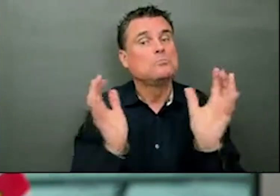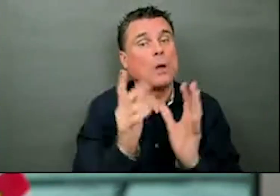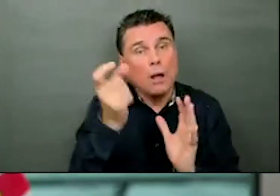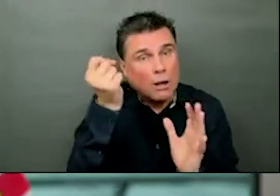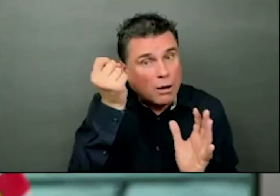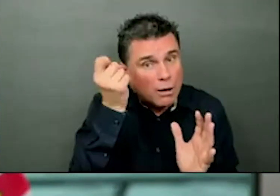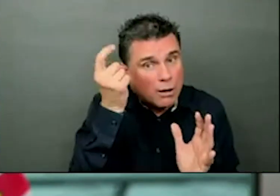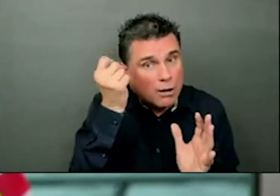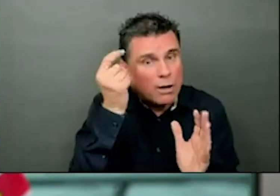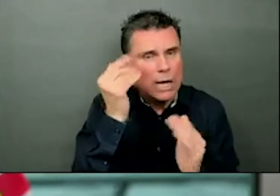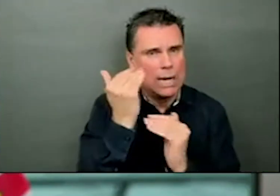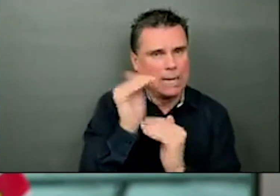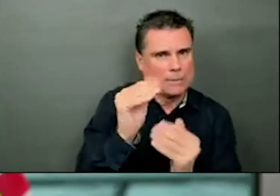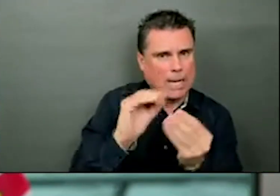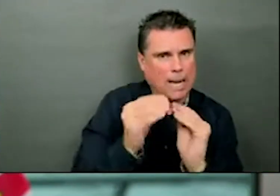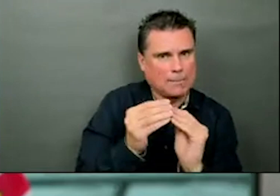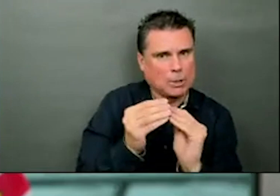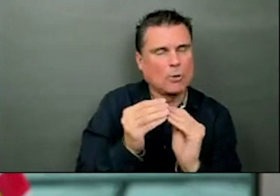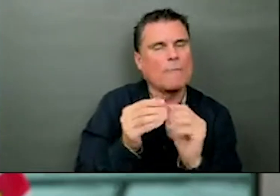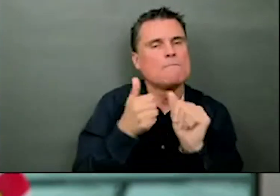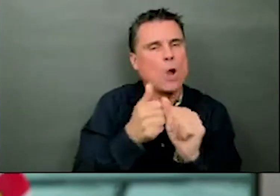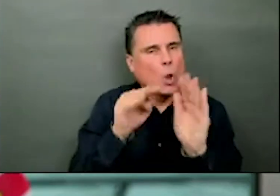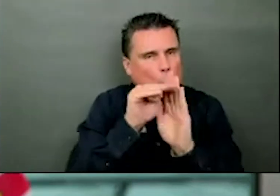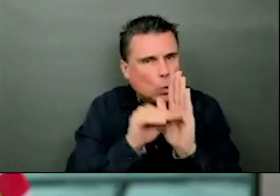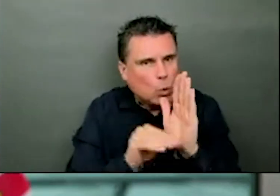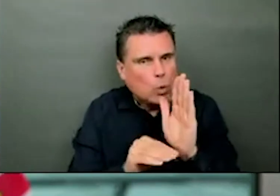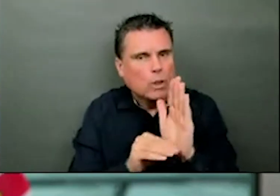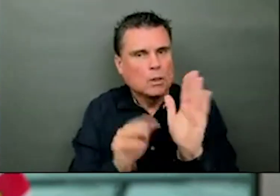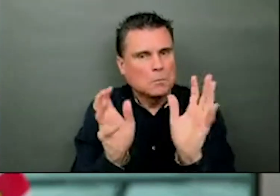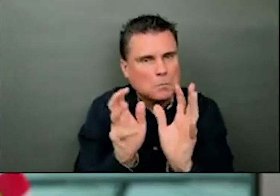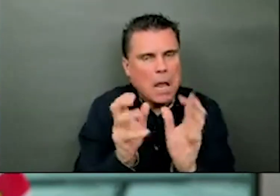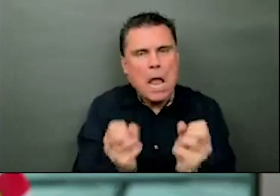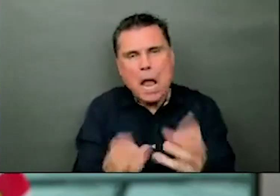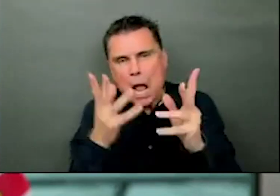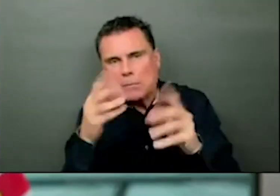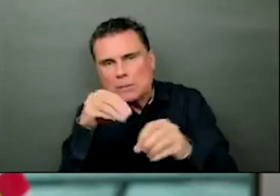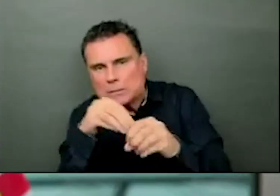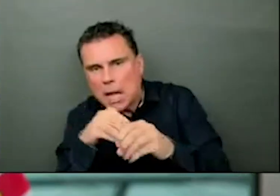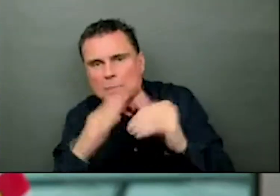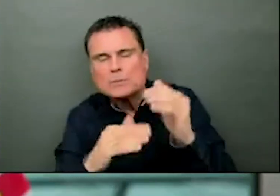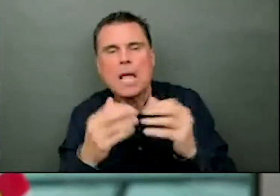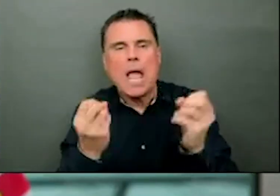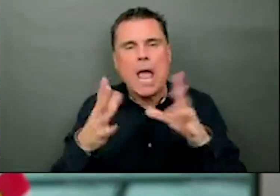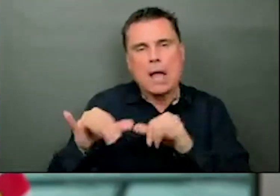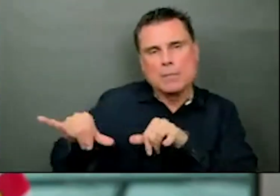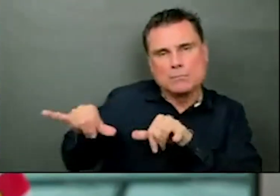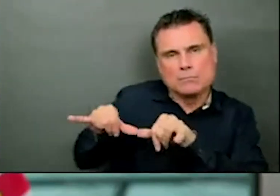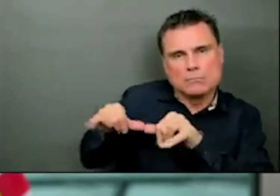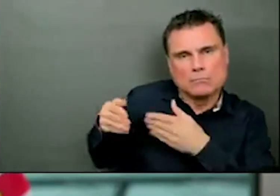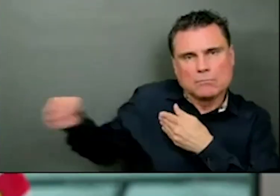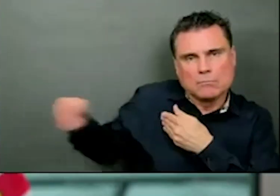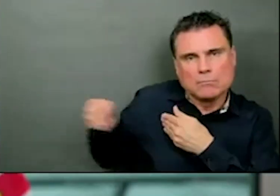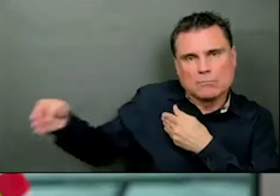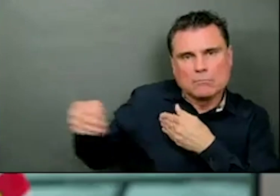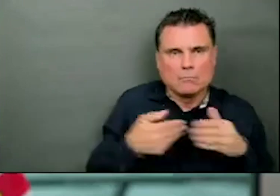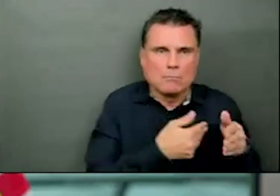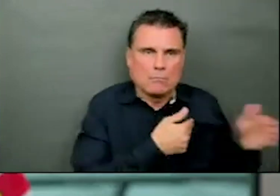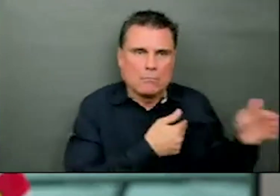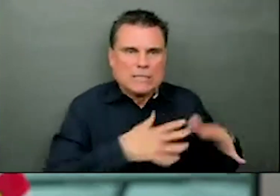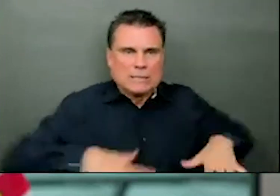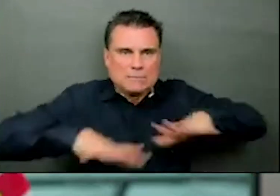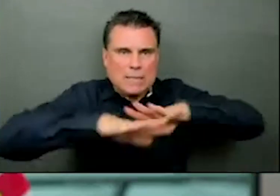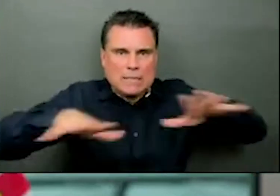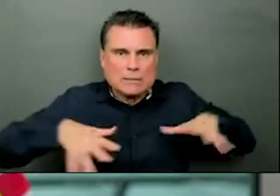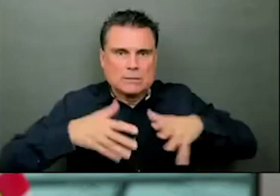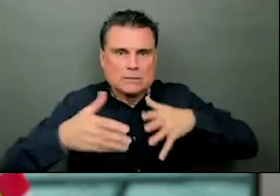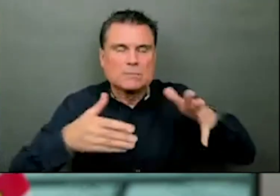those measures were in place. We limited numbers, we had spacing, we introduced masks when that was needed. We talked